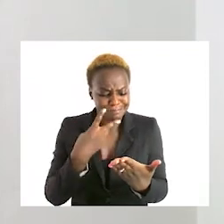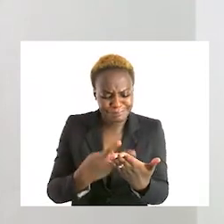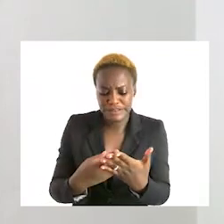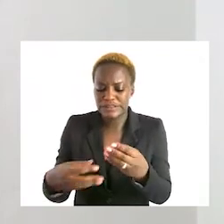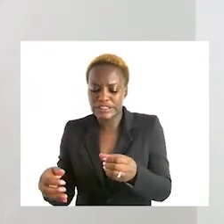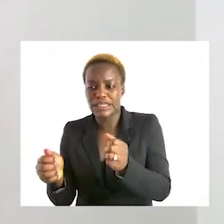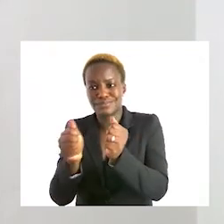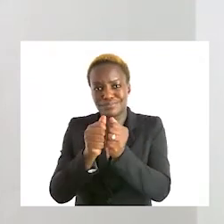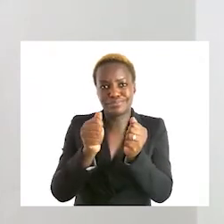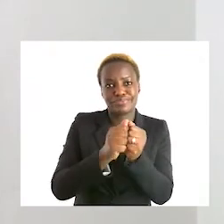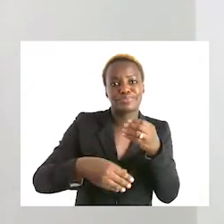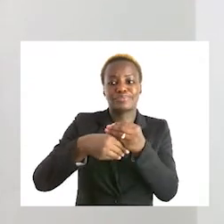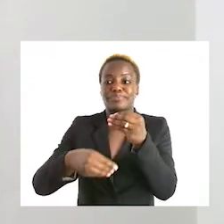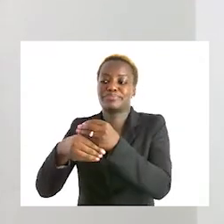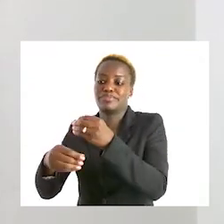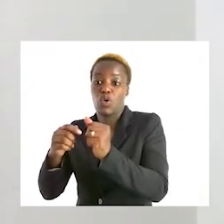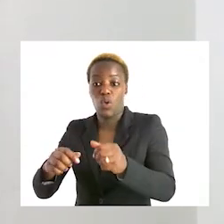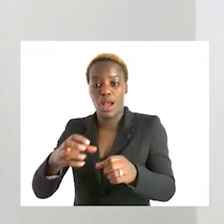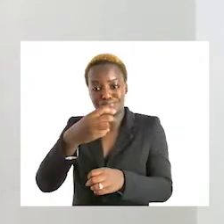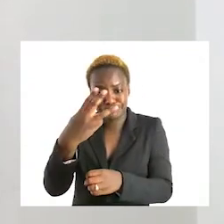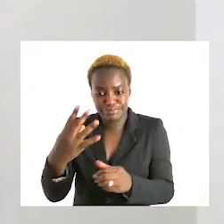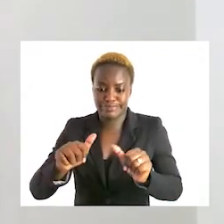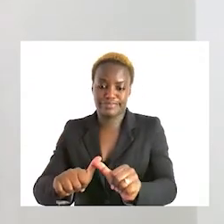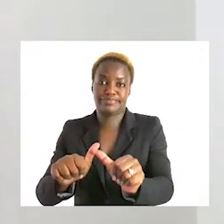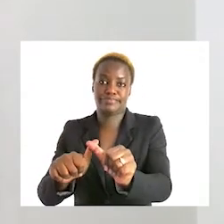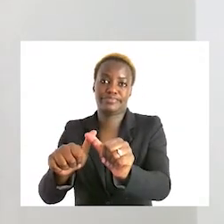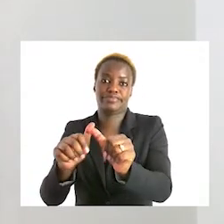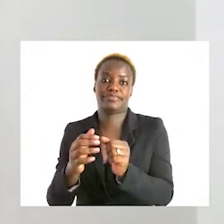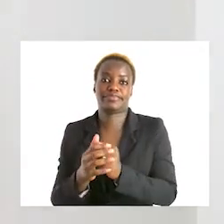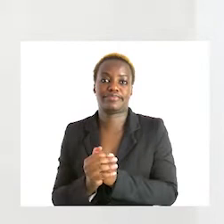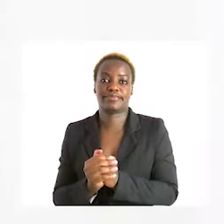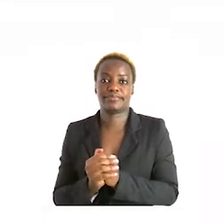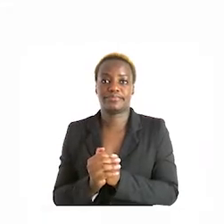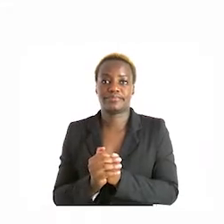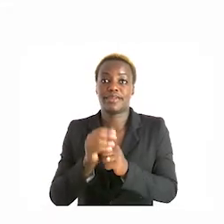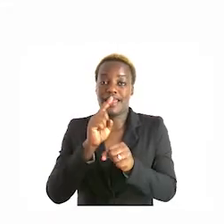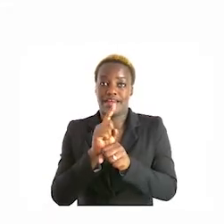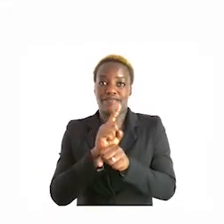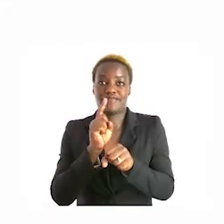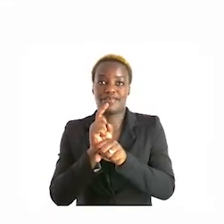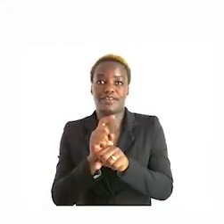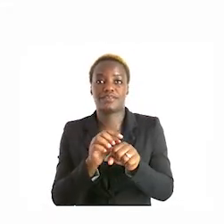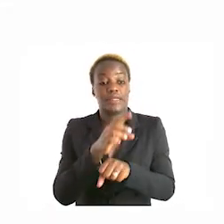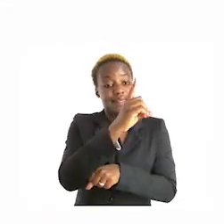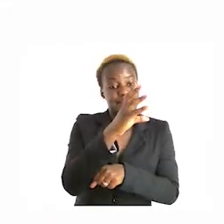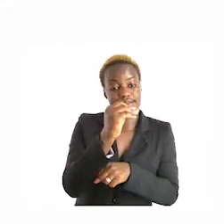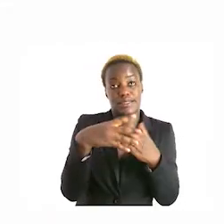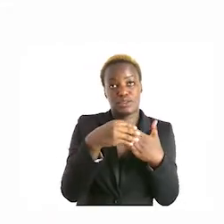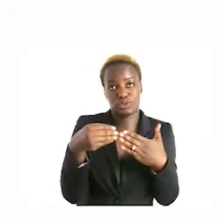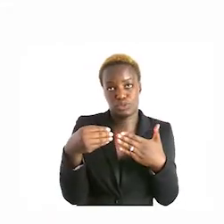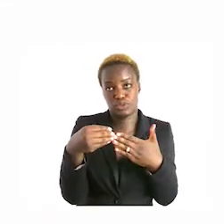the money by counting on. Okay, let's quickly also do the first one. 10 Namibian dollar